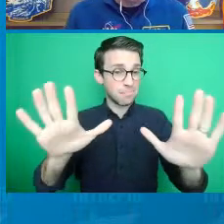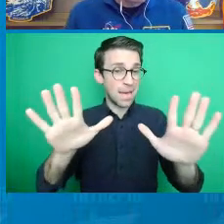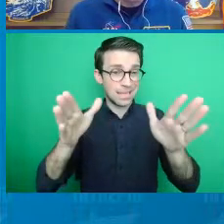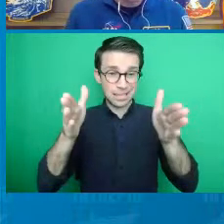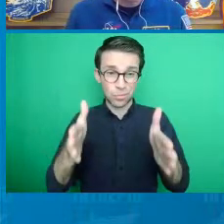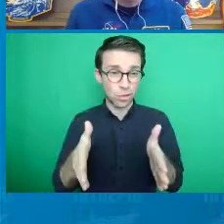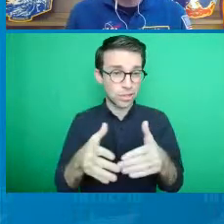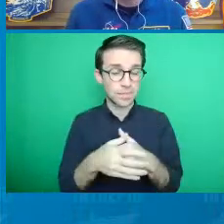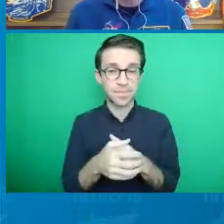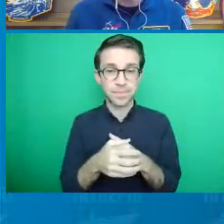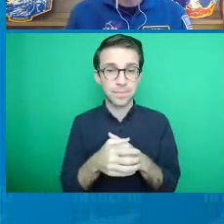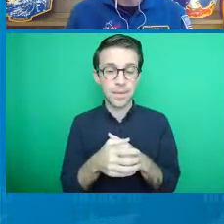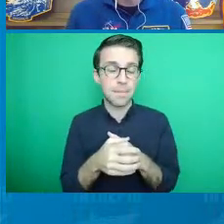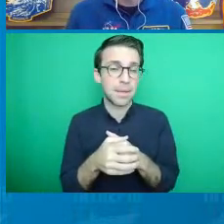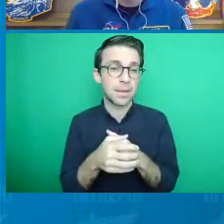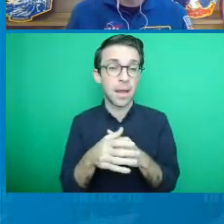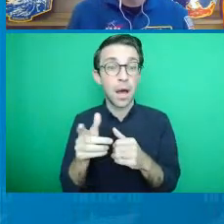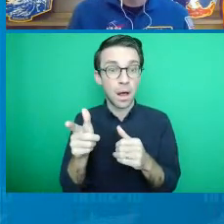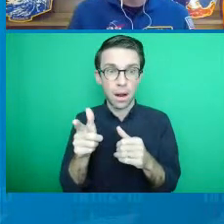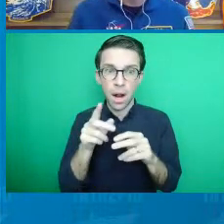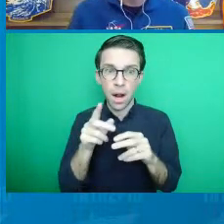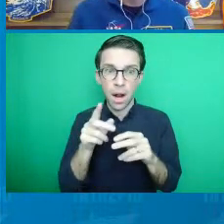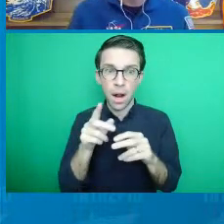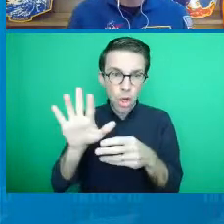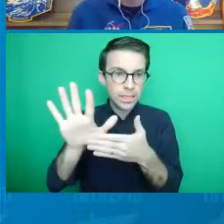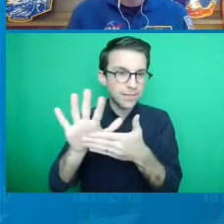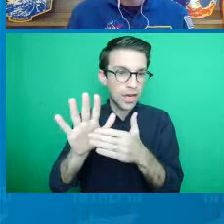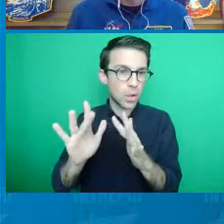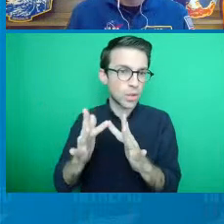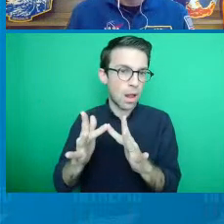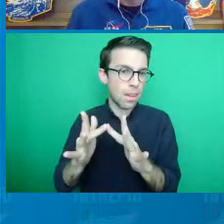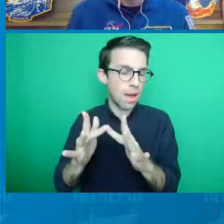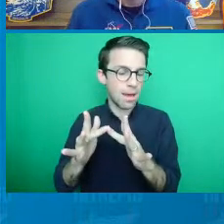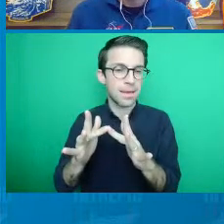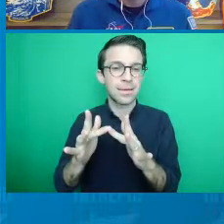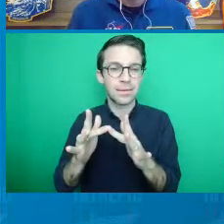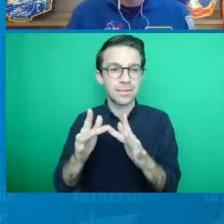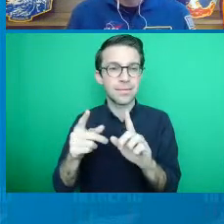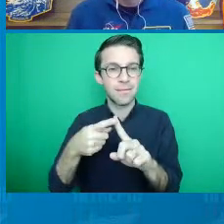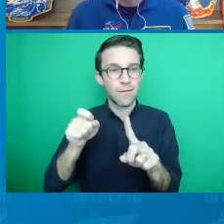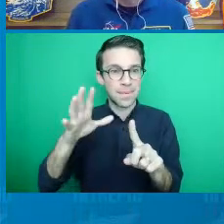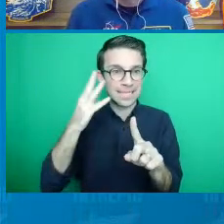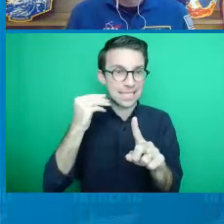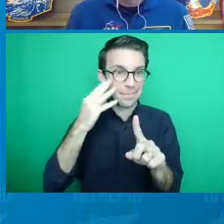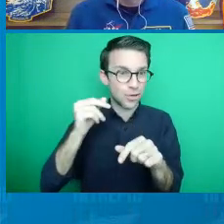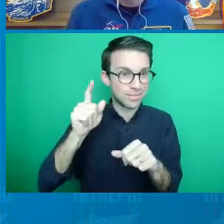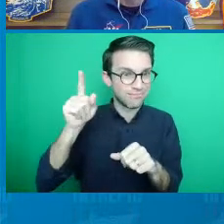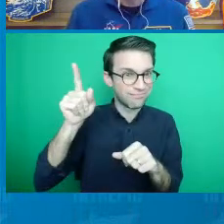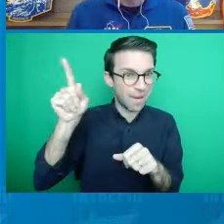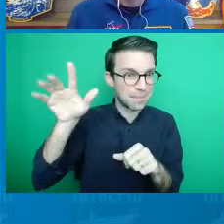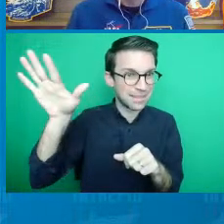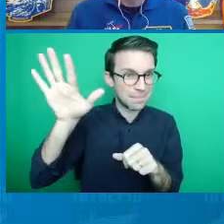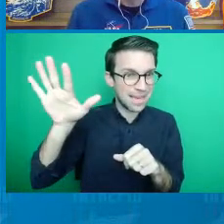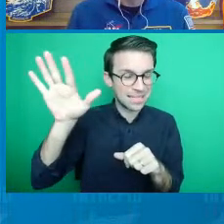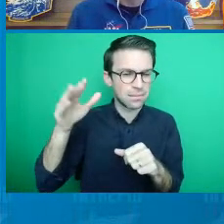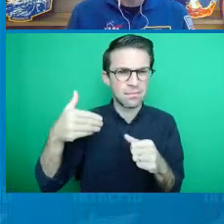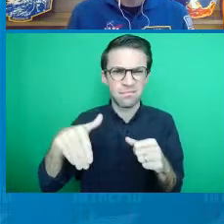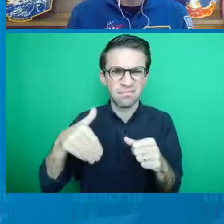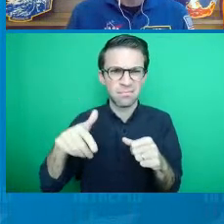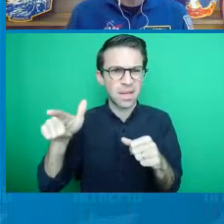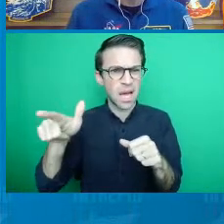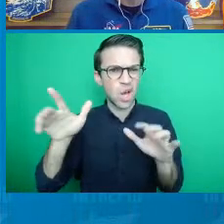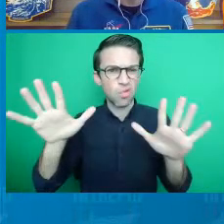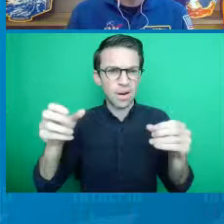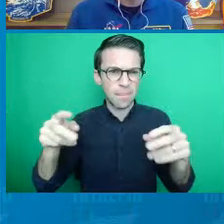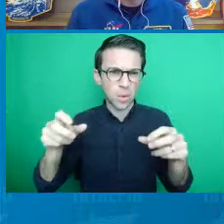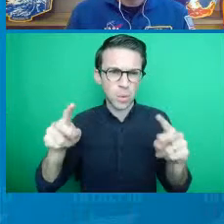person. I kind of recommend you find his videos online from his time. And it's just a great opportunity. He does incredible demonstrations.